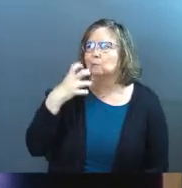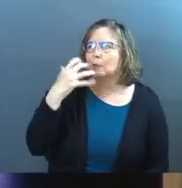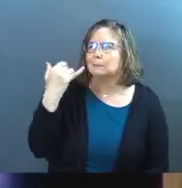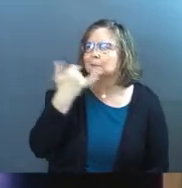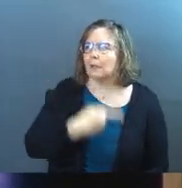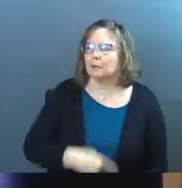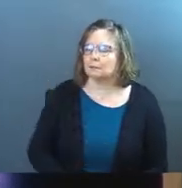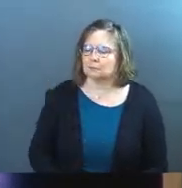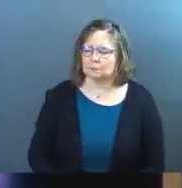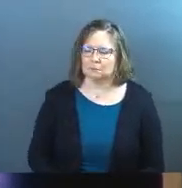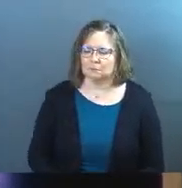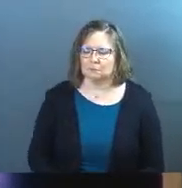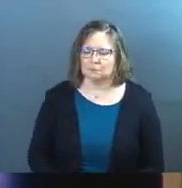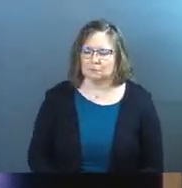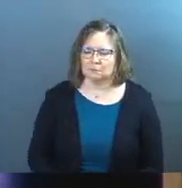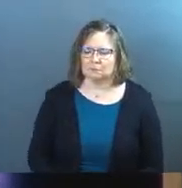today.